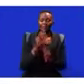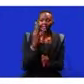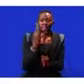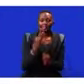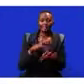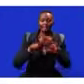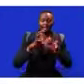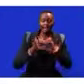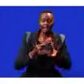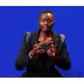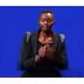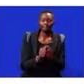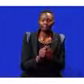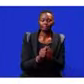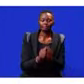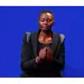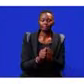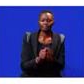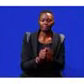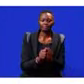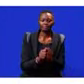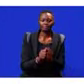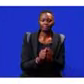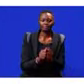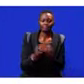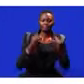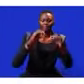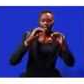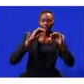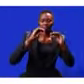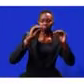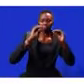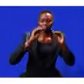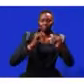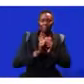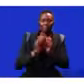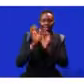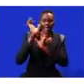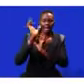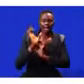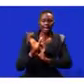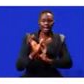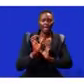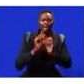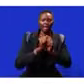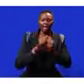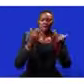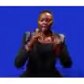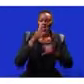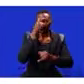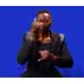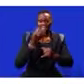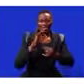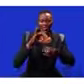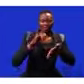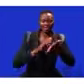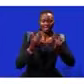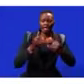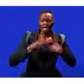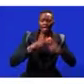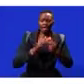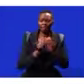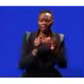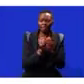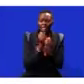streams. So, the teaching load is very huge. And because of that, we have employed